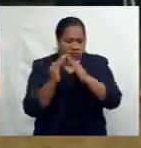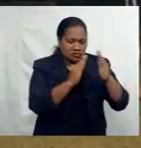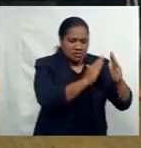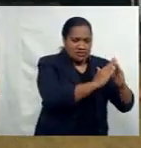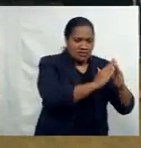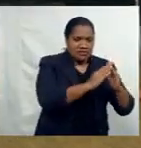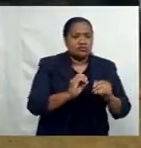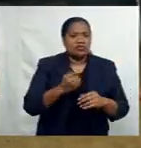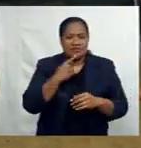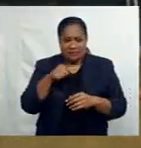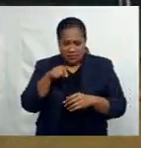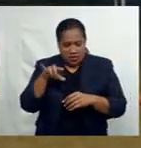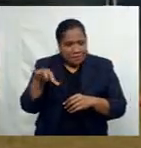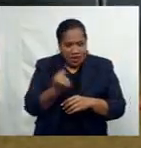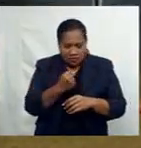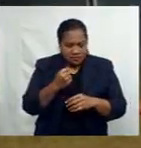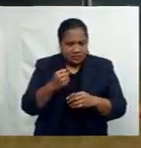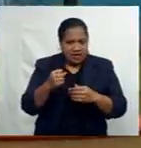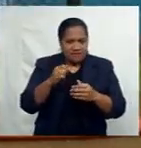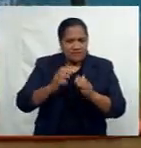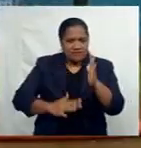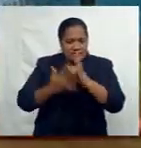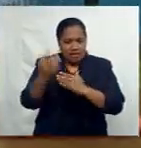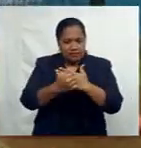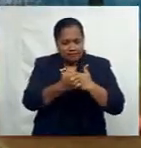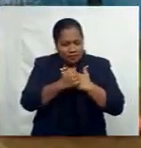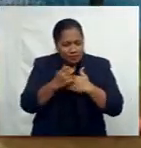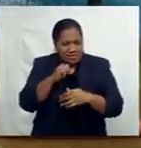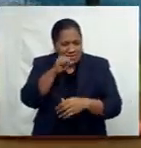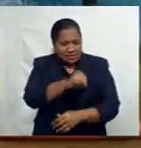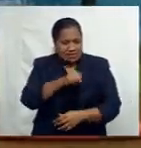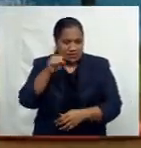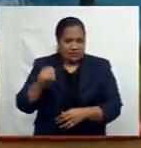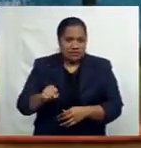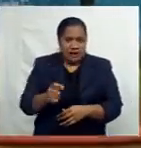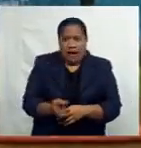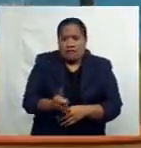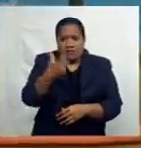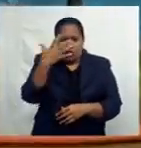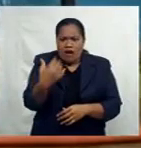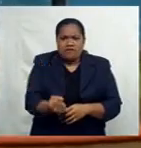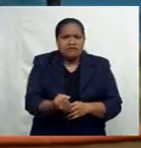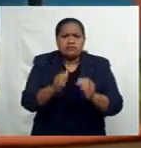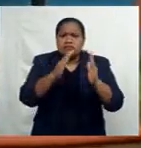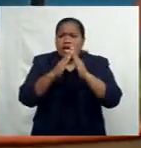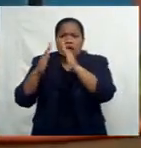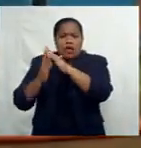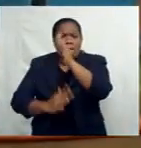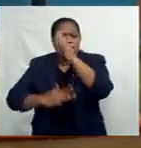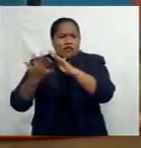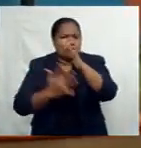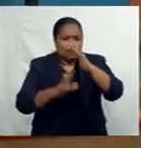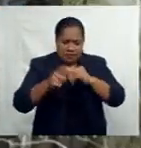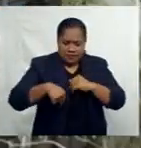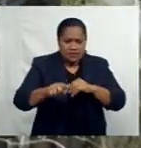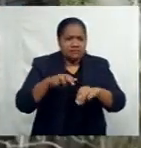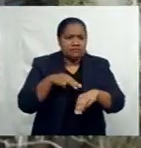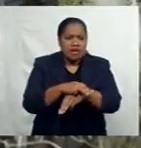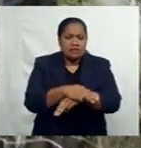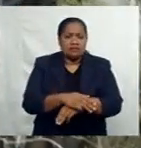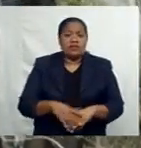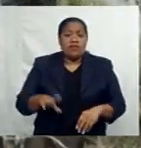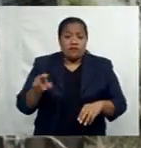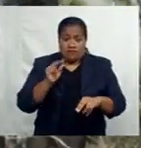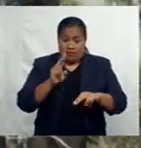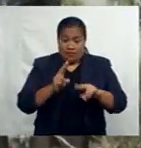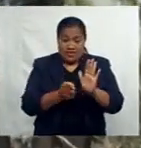owners to take fire safety seriously after a spike in the number of incidents this month. According to the NFA, statistics from January to